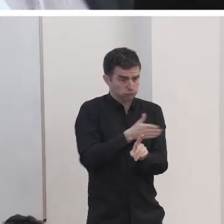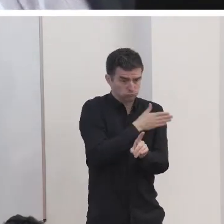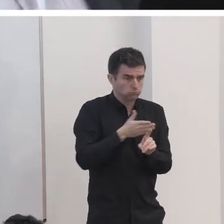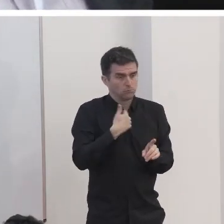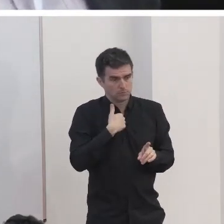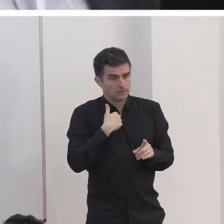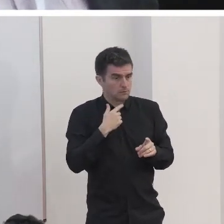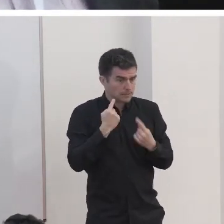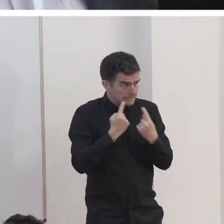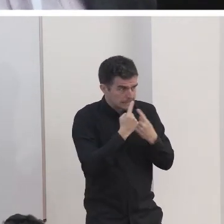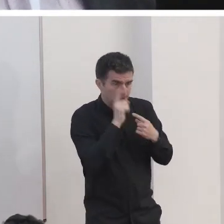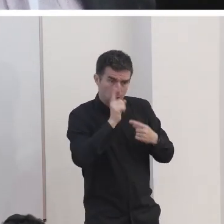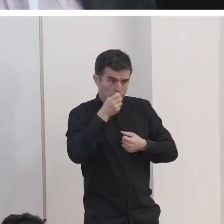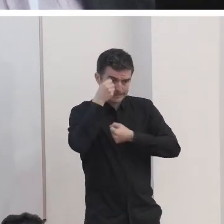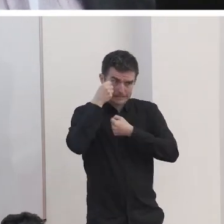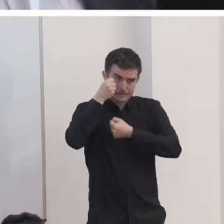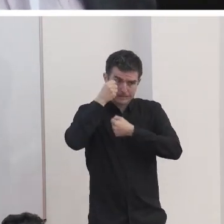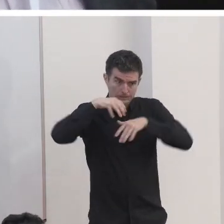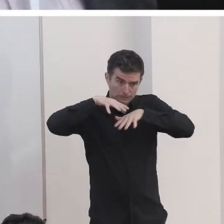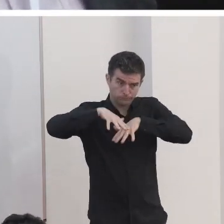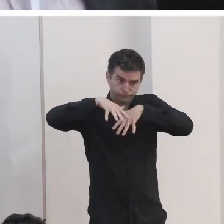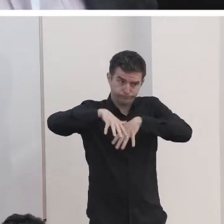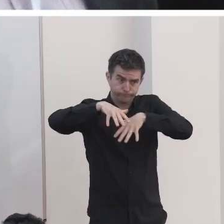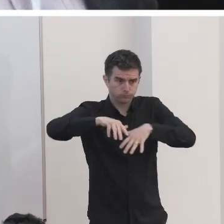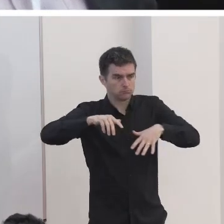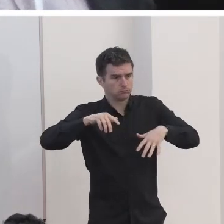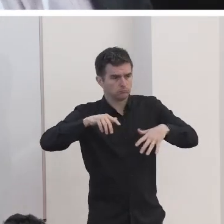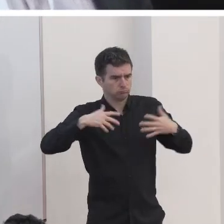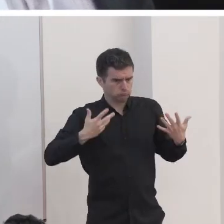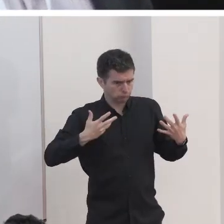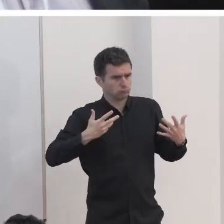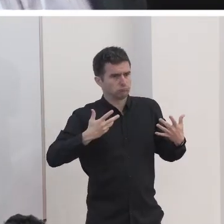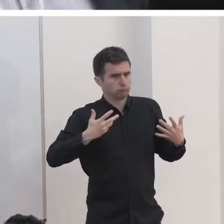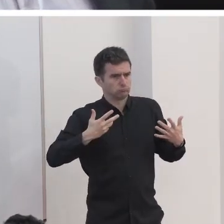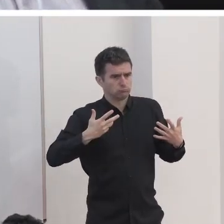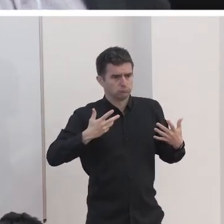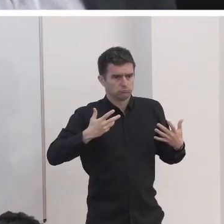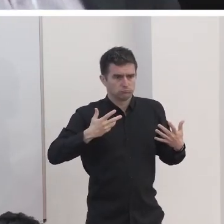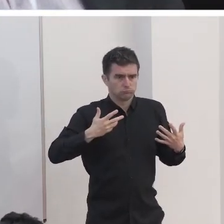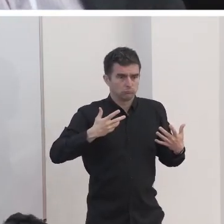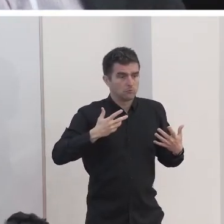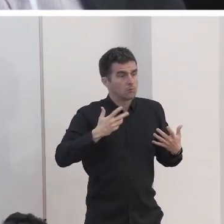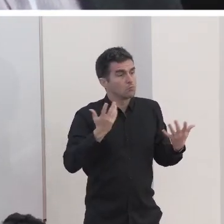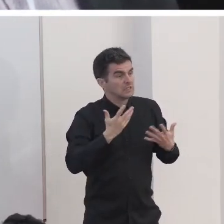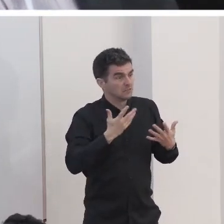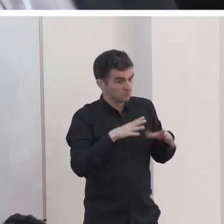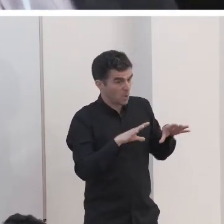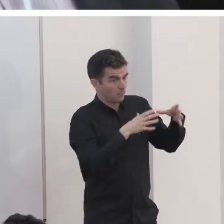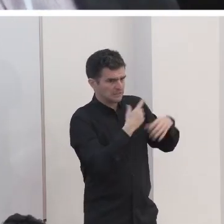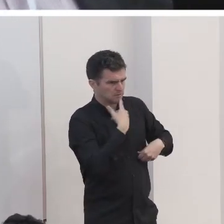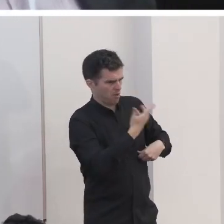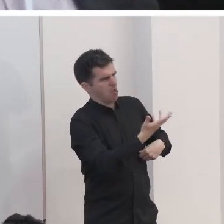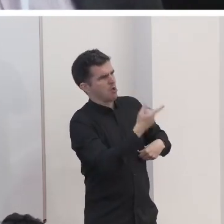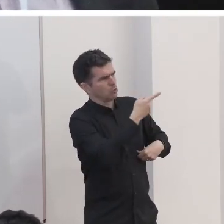but it's against your institutions. That prompted the executive secretary to move to the Ministry of Higher Education. And just for